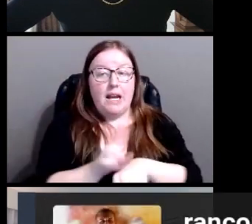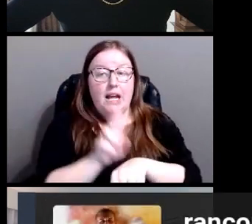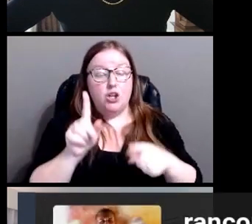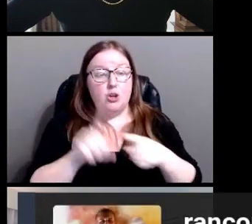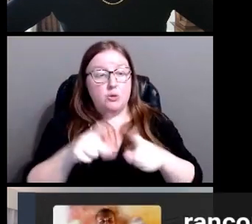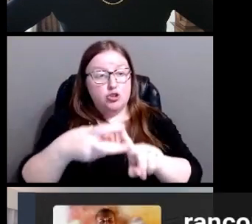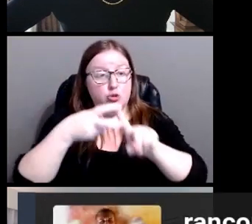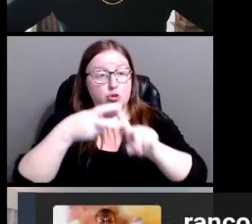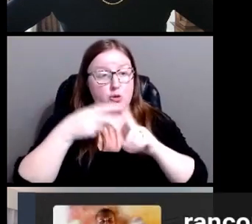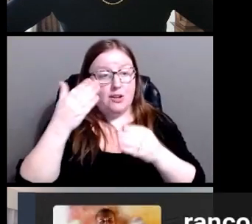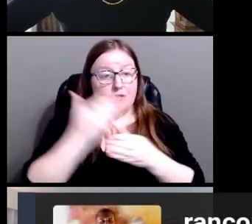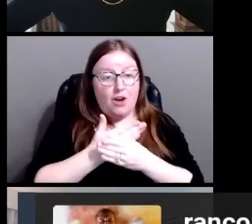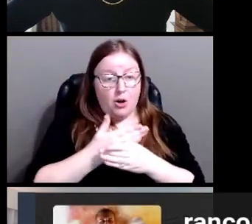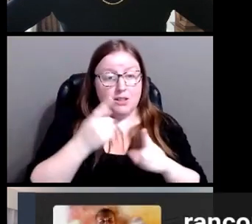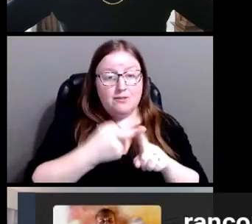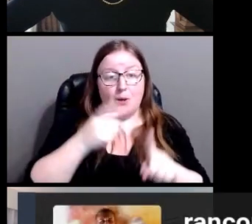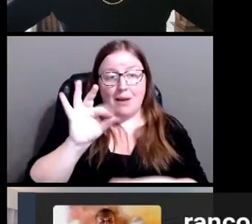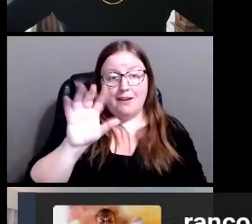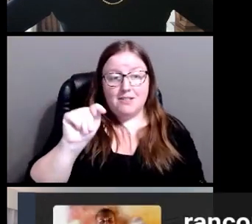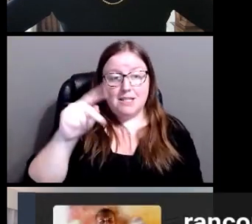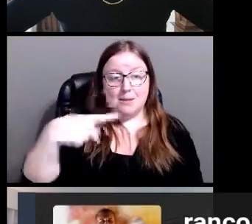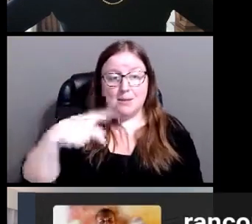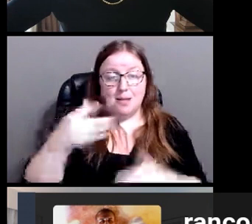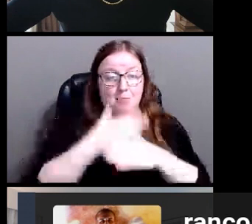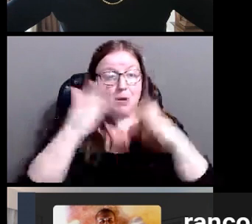retrieve files from FTP partners?